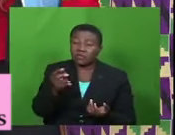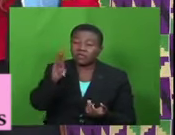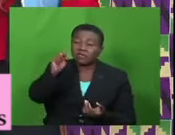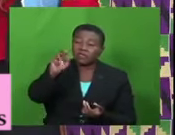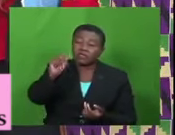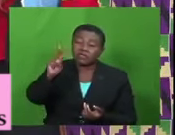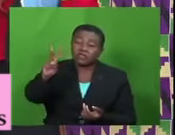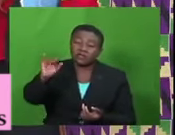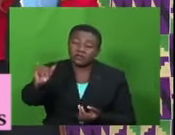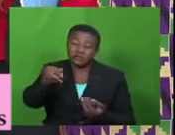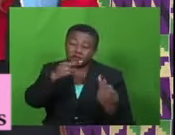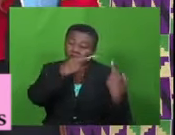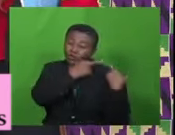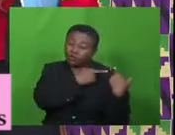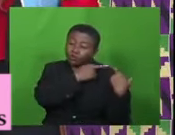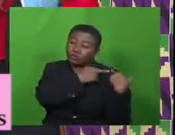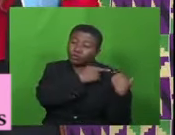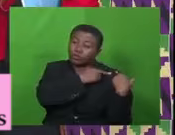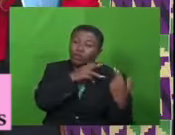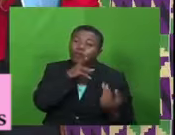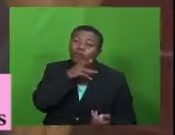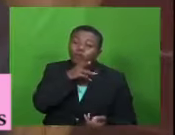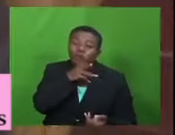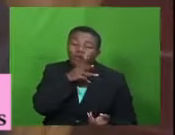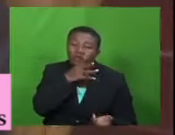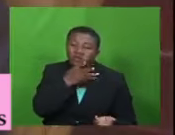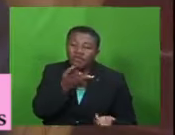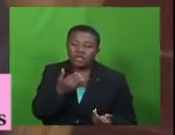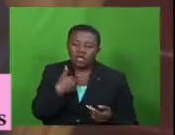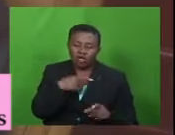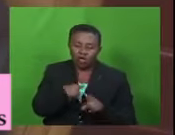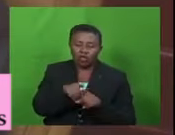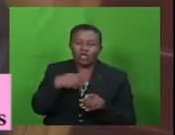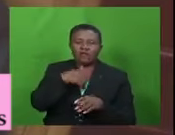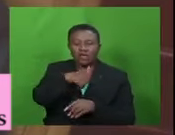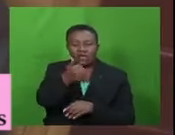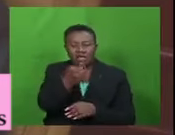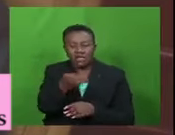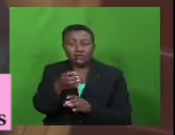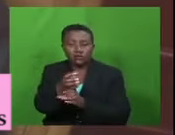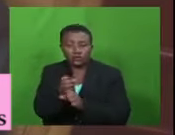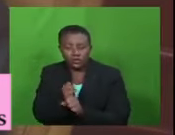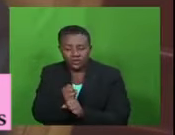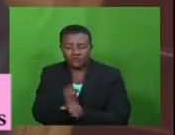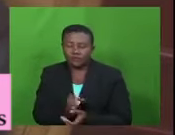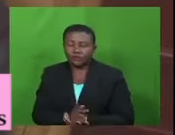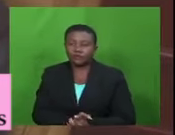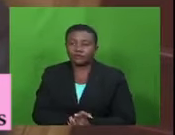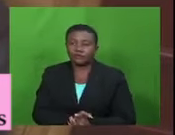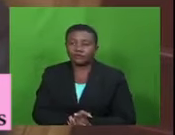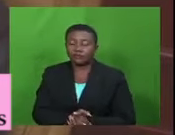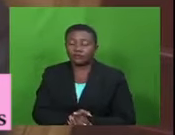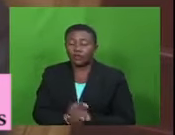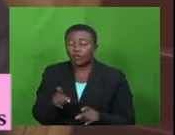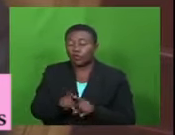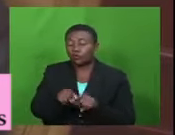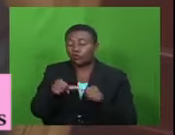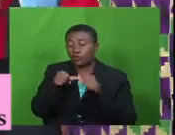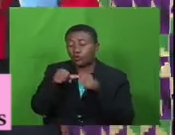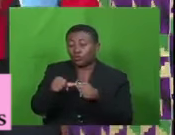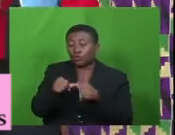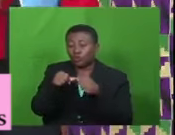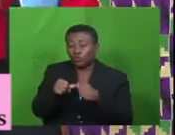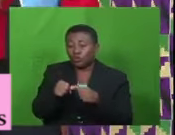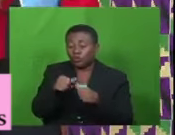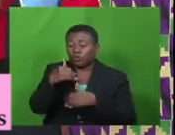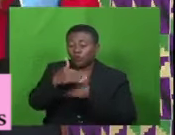of 4 offshore security vessels and 4 Zodiac boats. We've also continued the